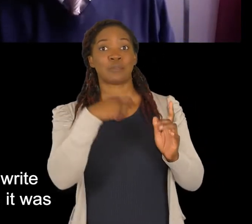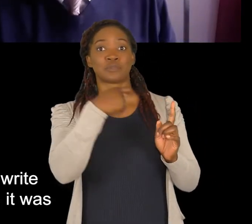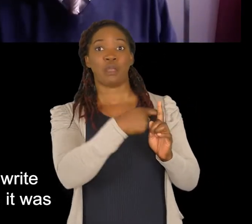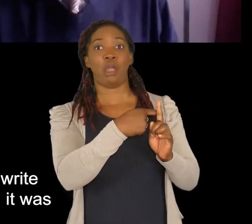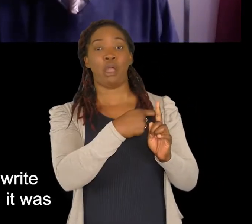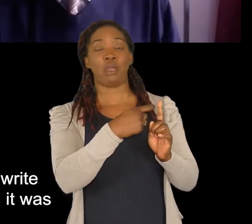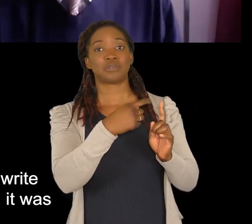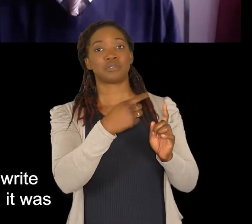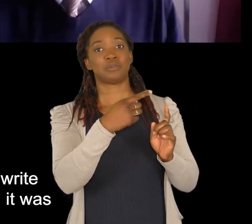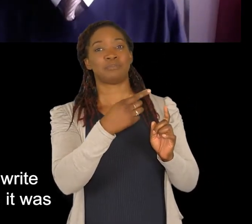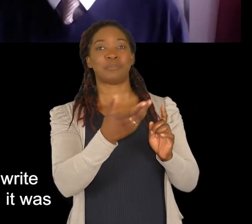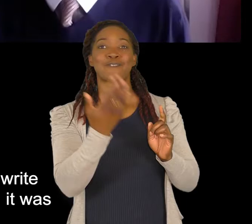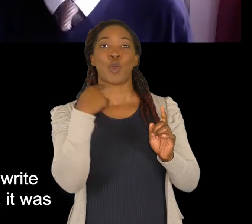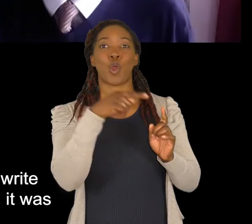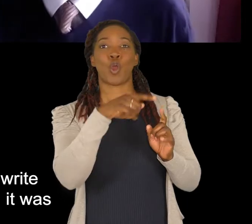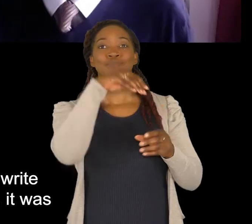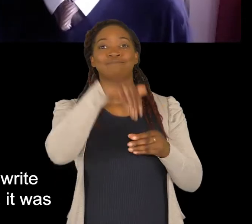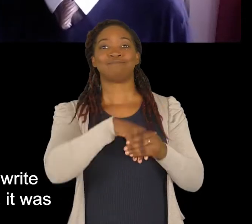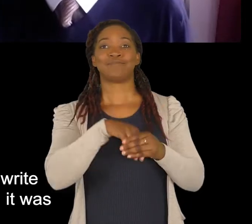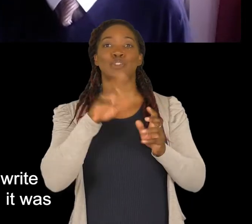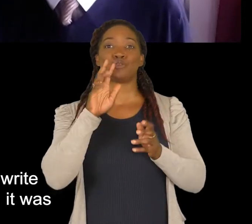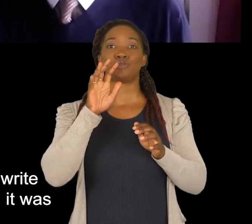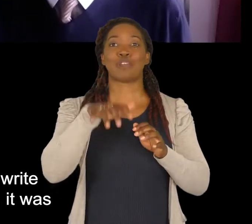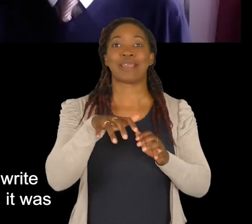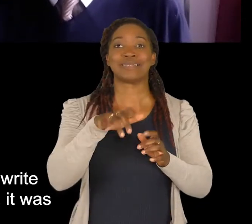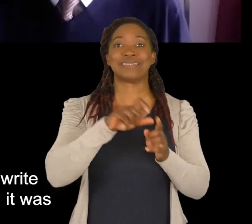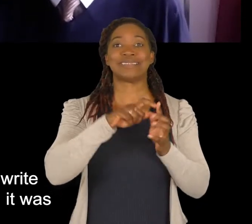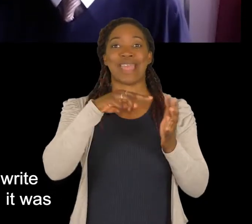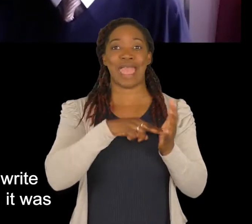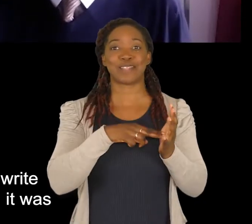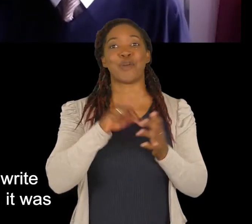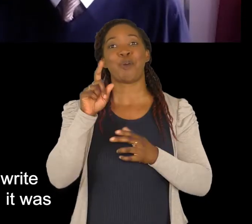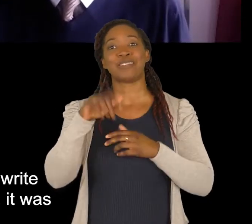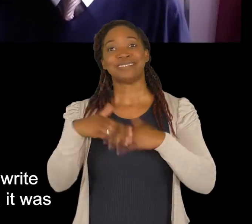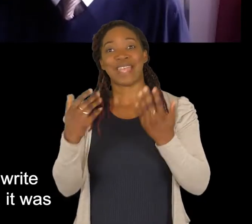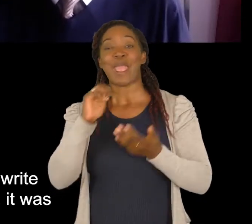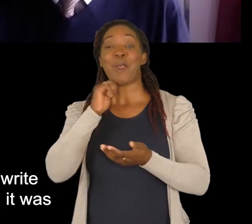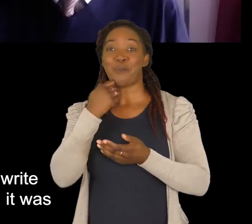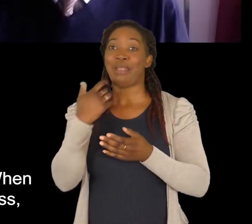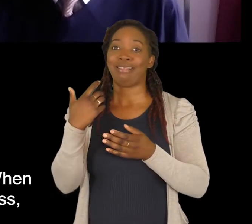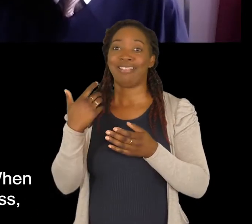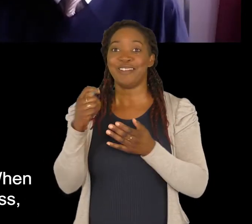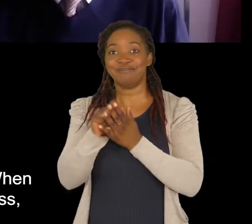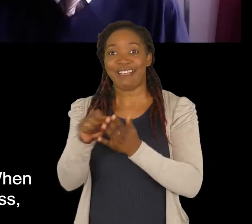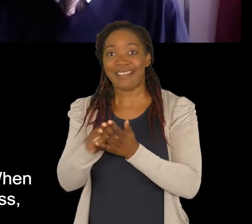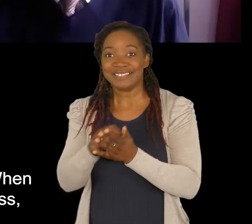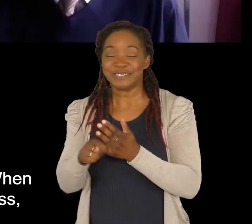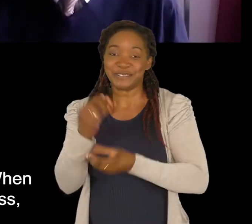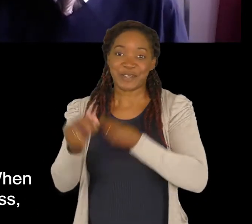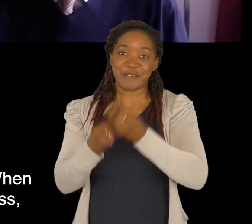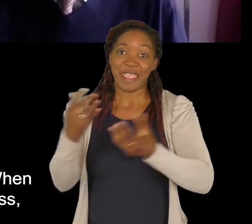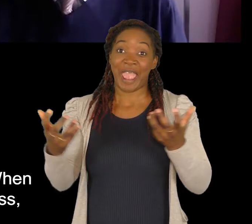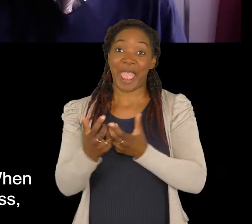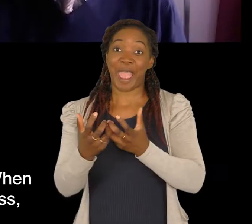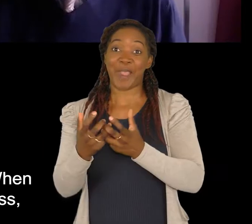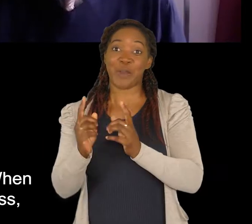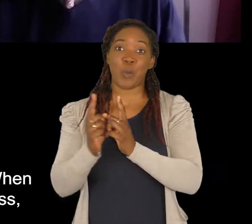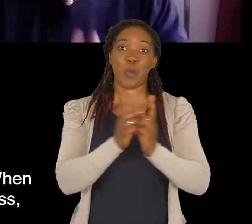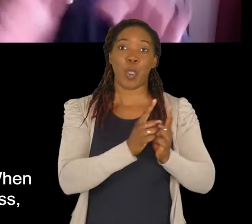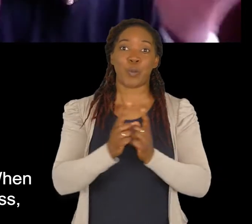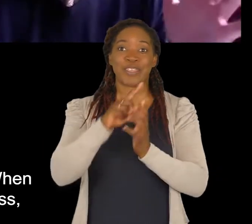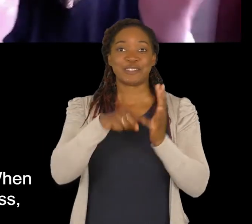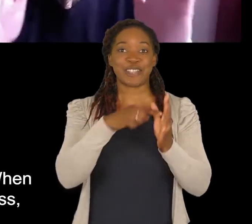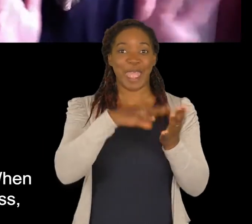James Khan. And one day I'm going to write a book, Rosa, on how I got my job with James. It was truly amazing, truly amazing.